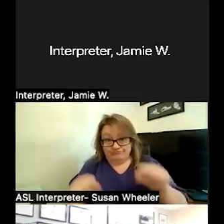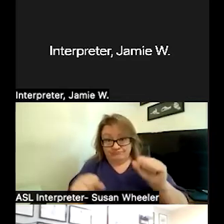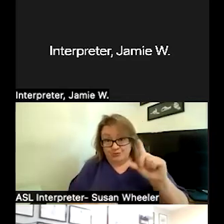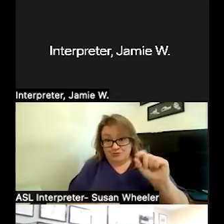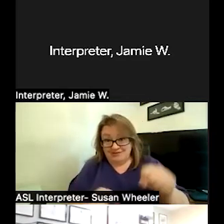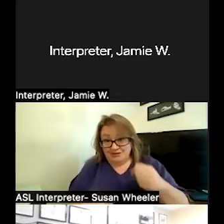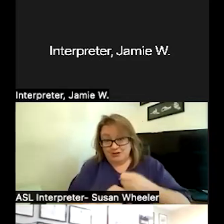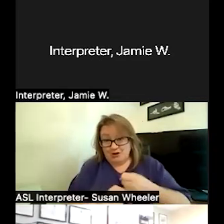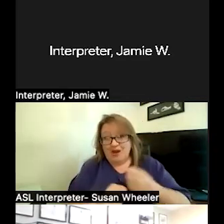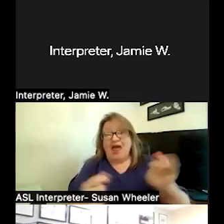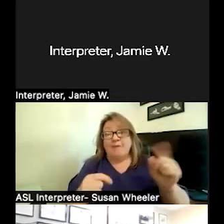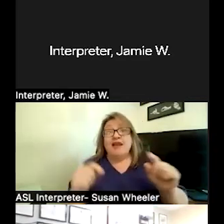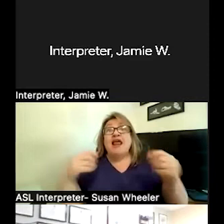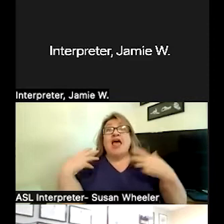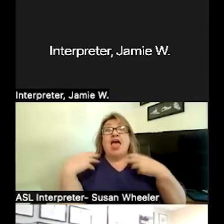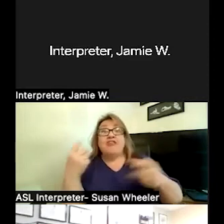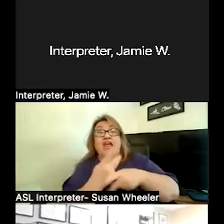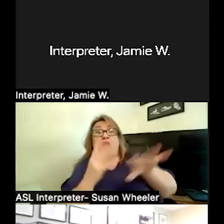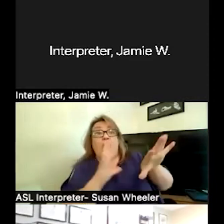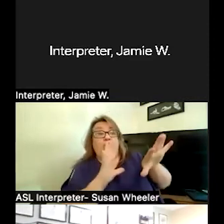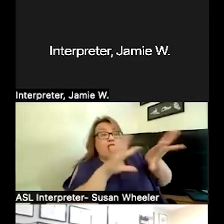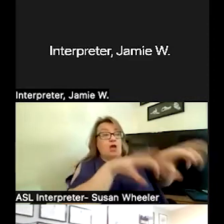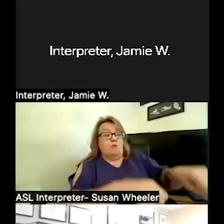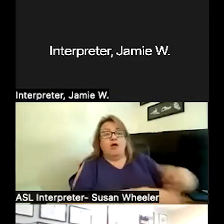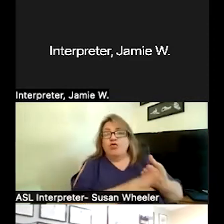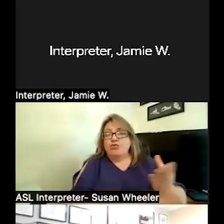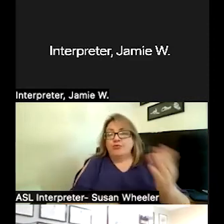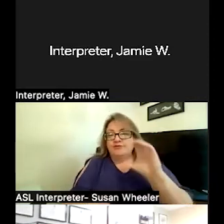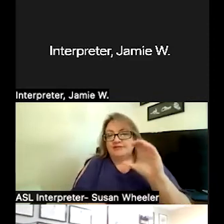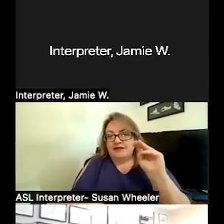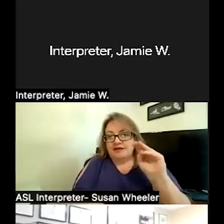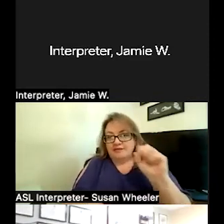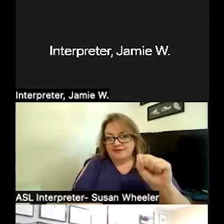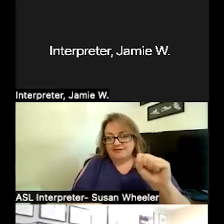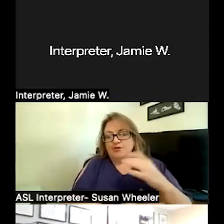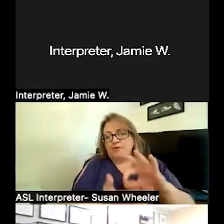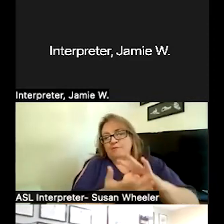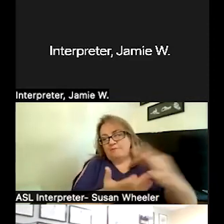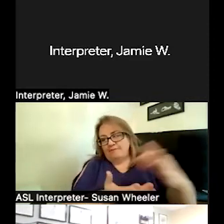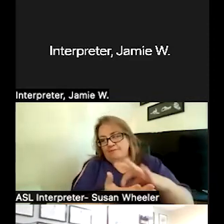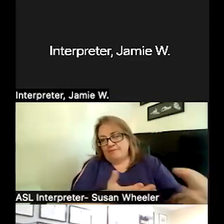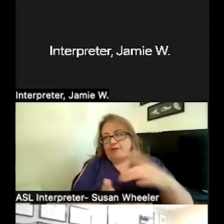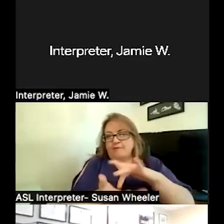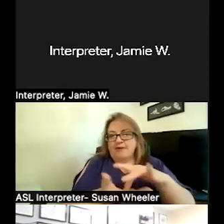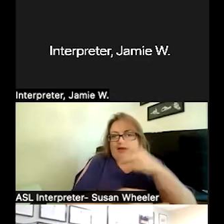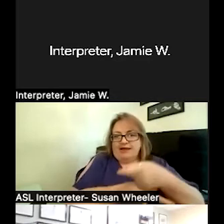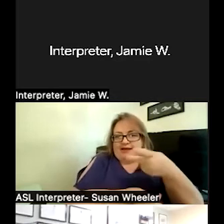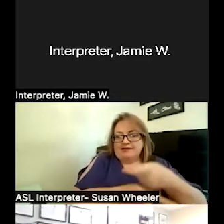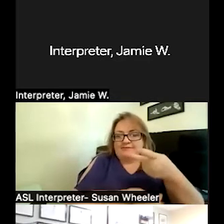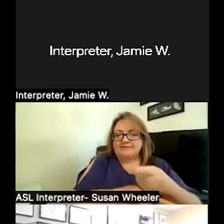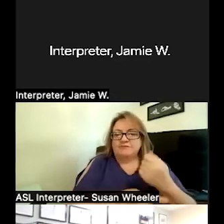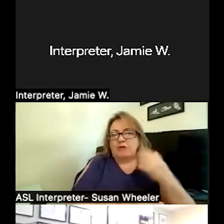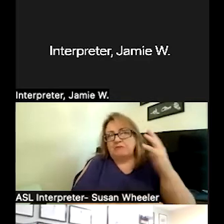absorbed by healthcare largely through CMS, Centers for Medicaid and Medicaid Services, roughly 5